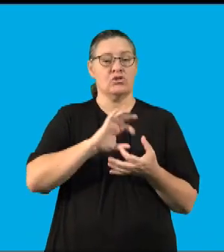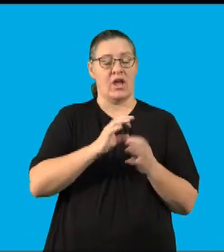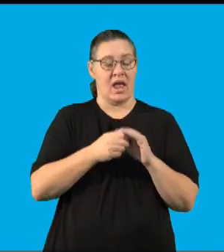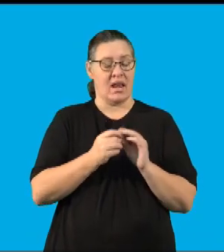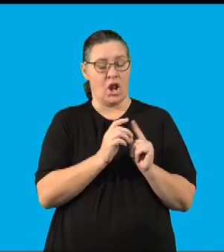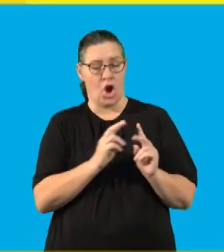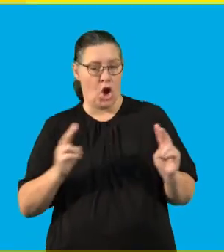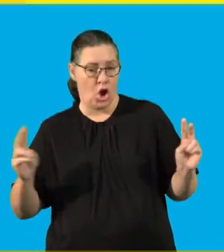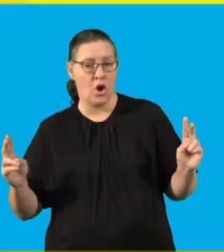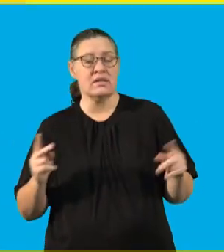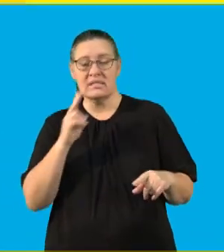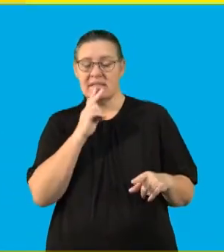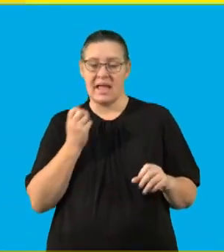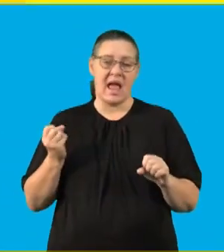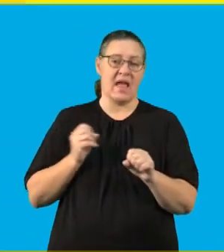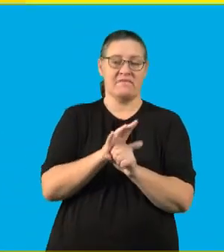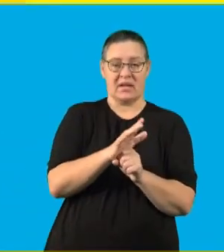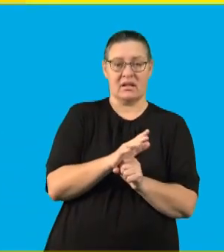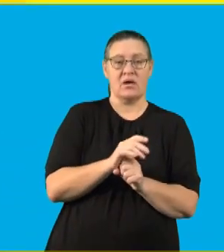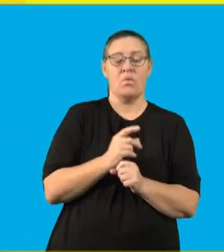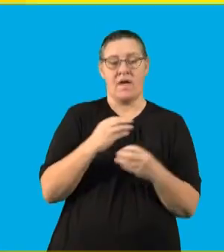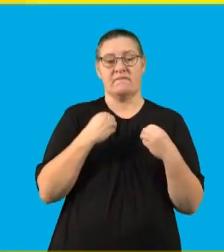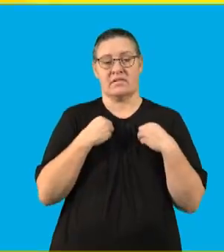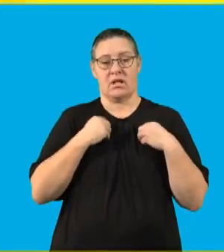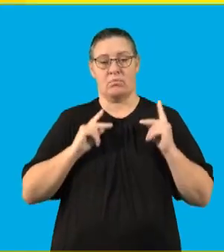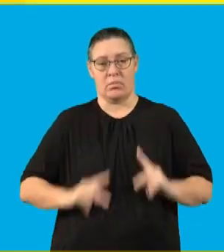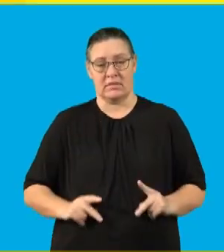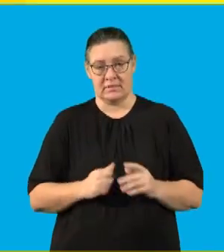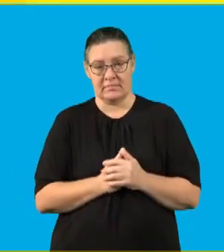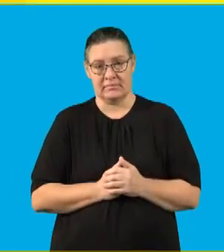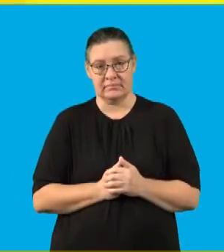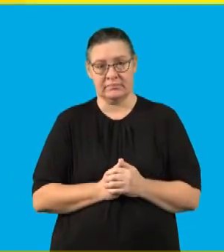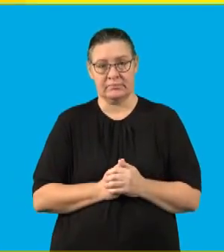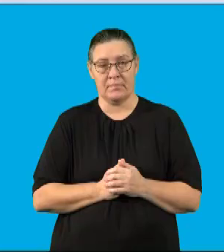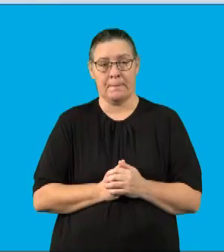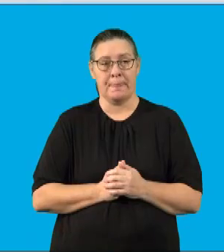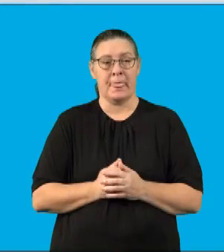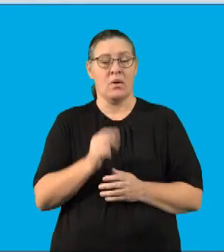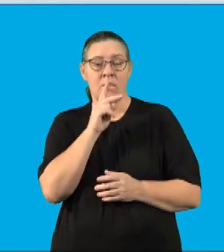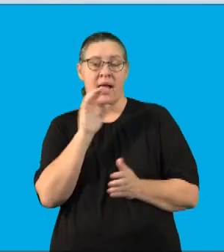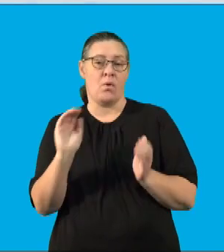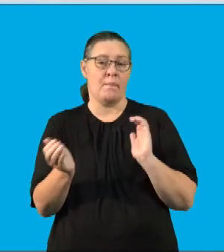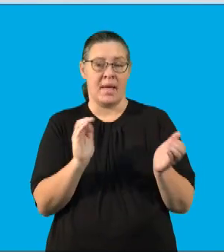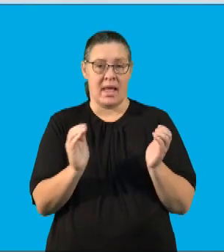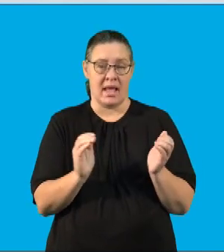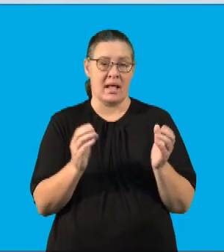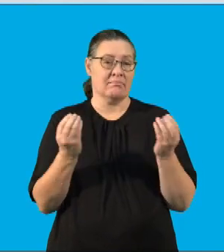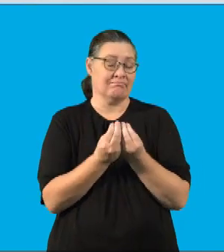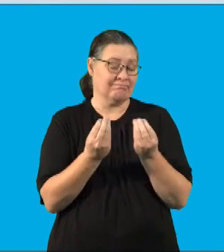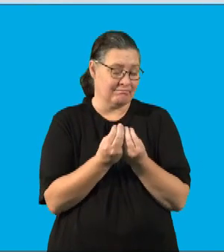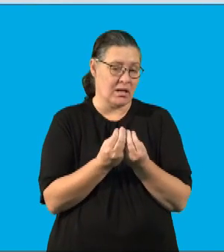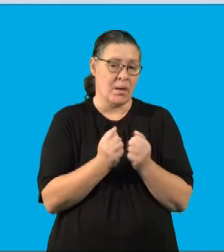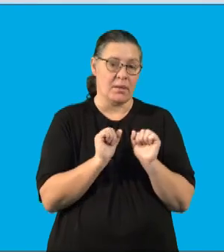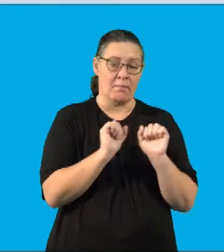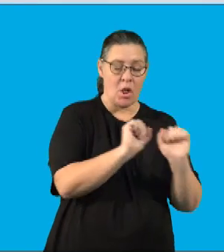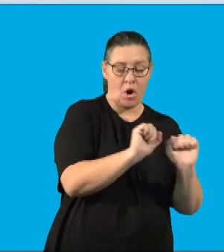it is affected by the intermolecular forces with regards to their physical properties. So when we are now comparing substances